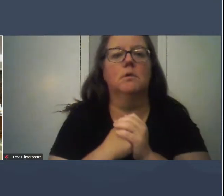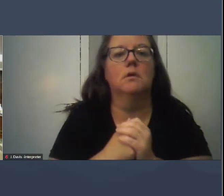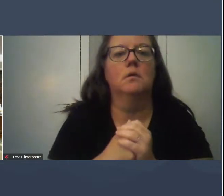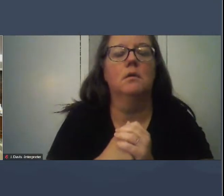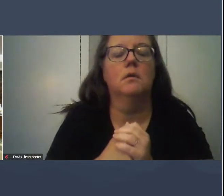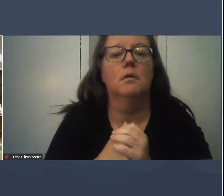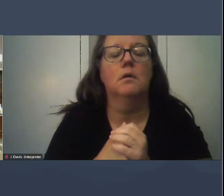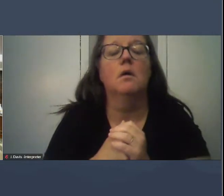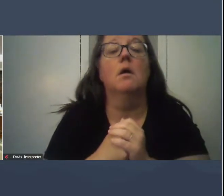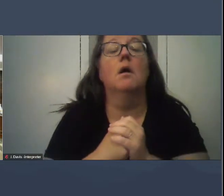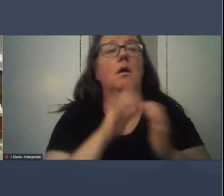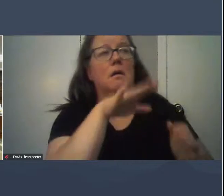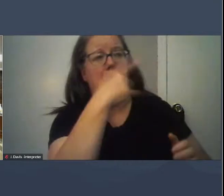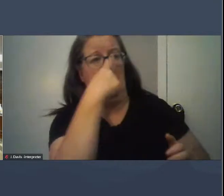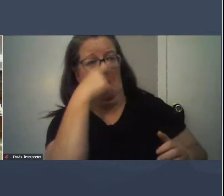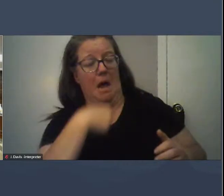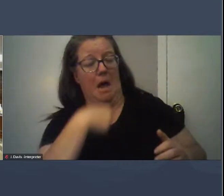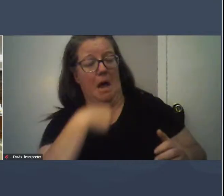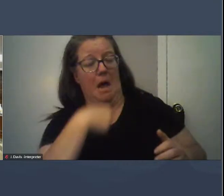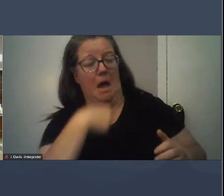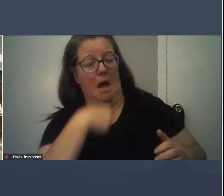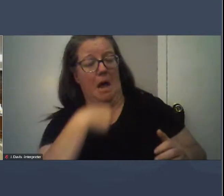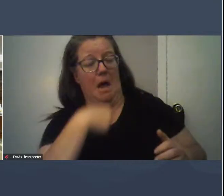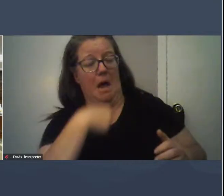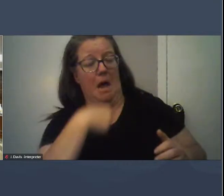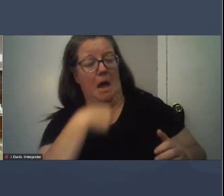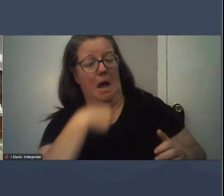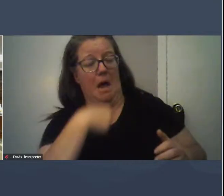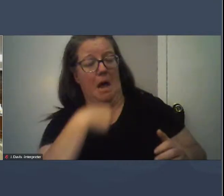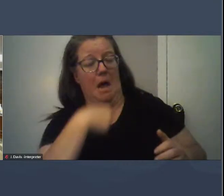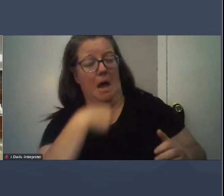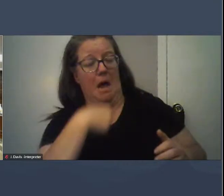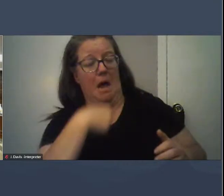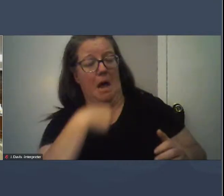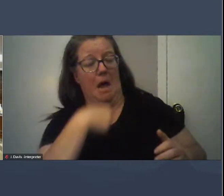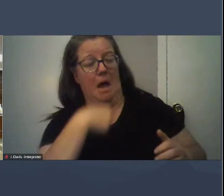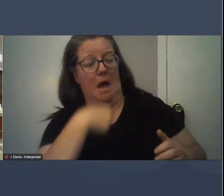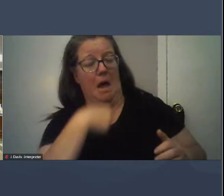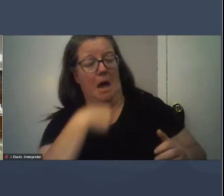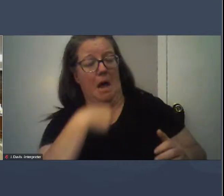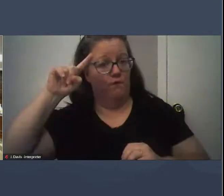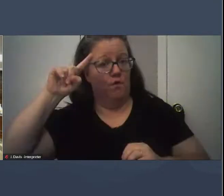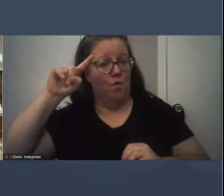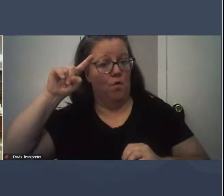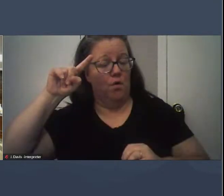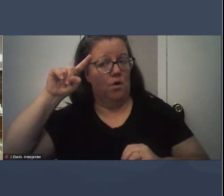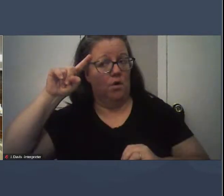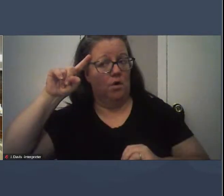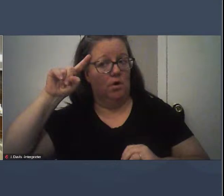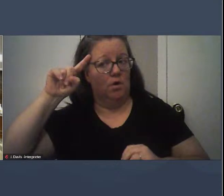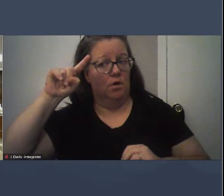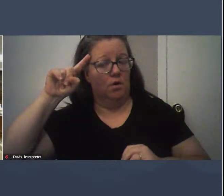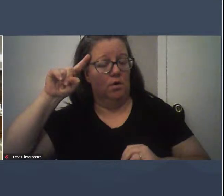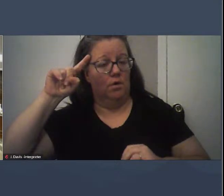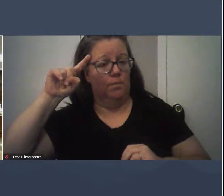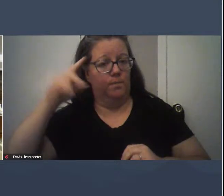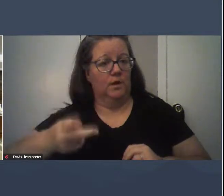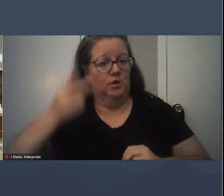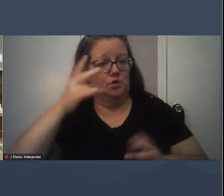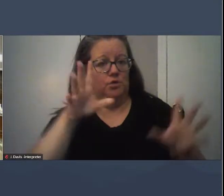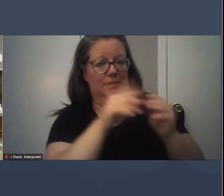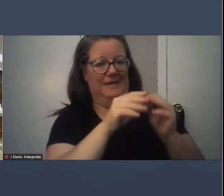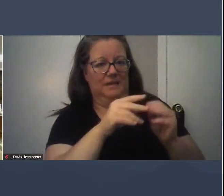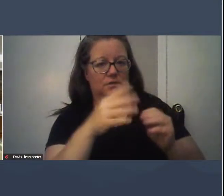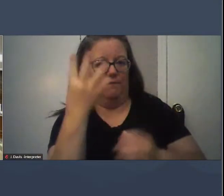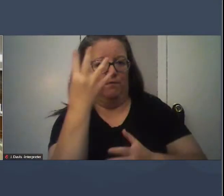me. Can we also hold item number 7 for 2 sessions for 4